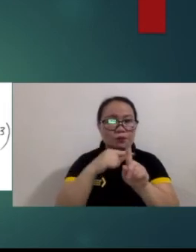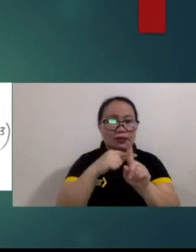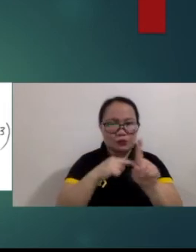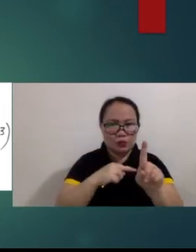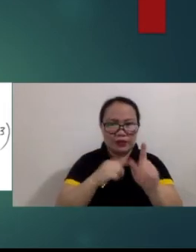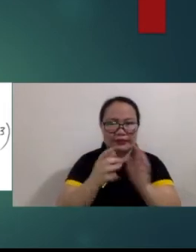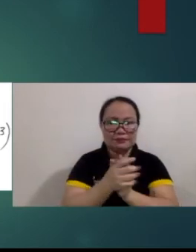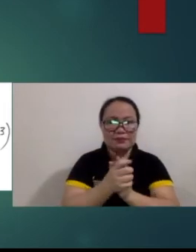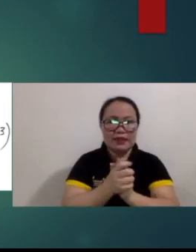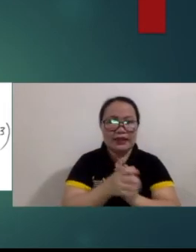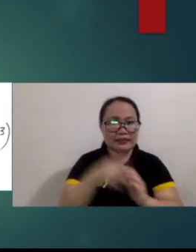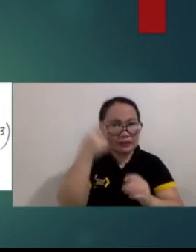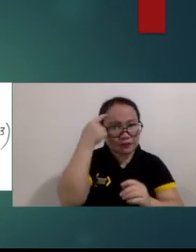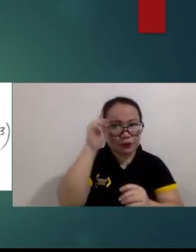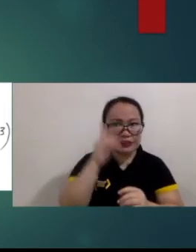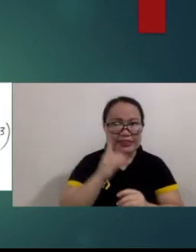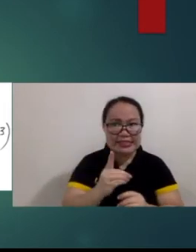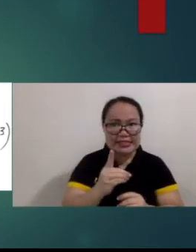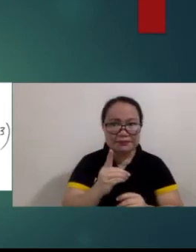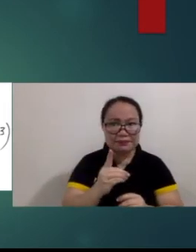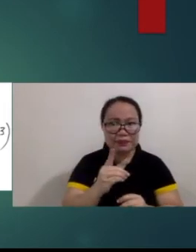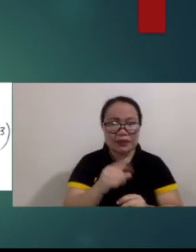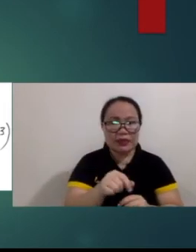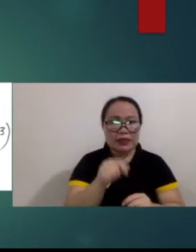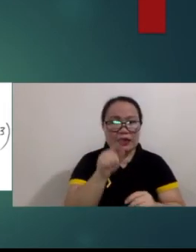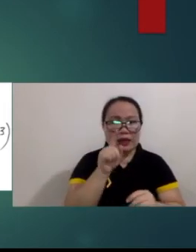2 plus 1. And then for d,